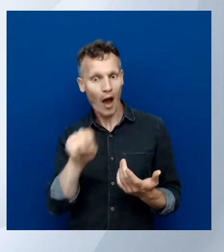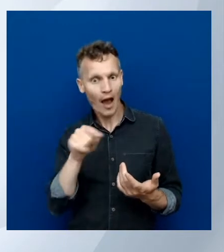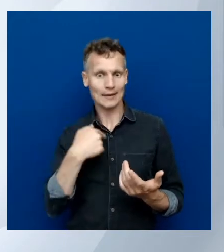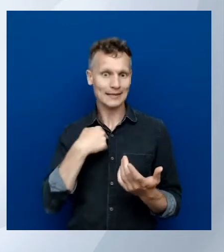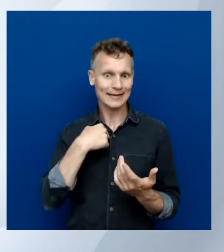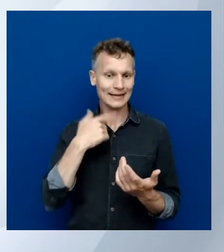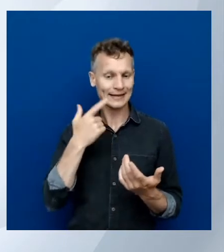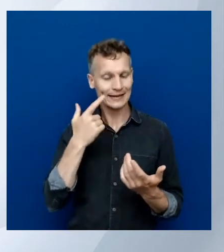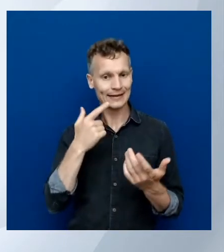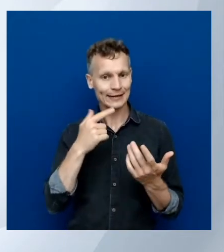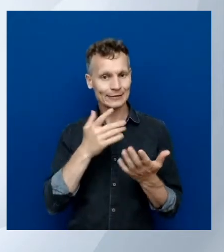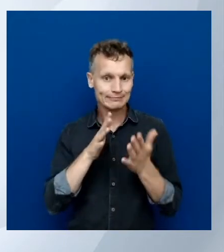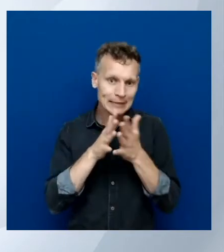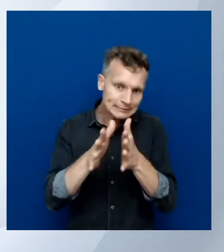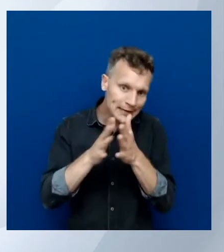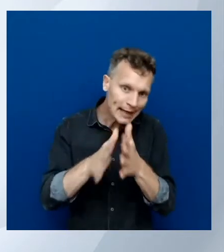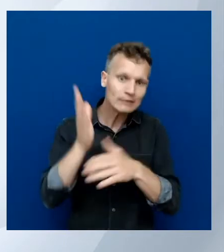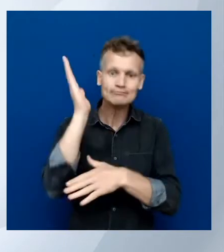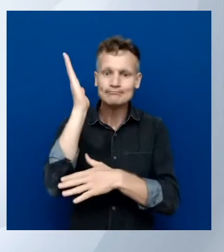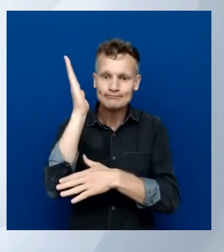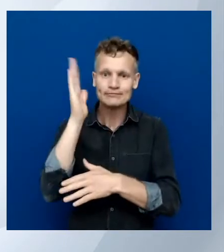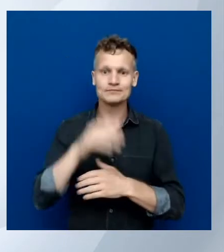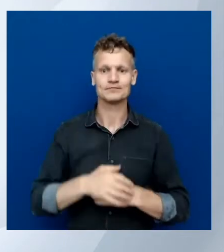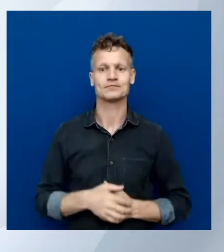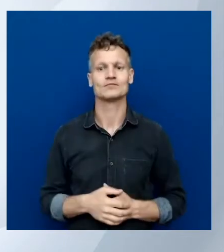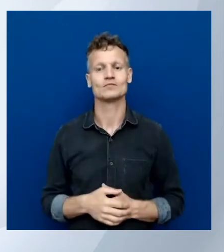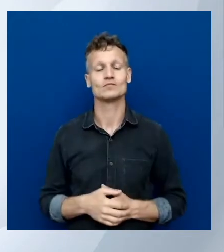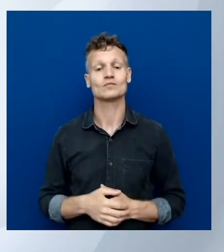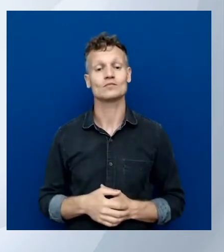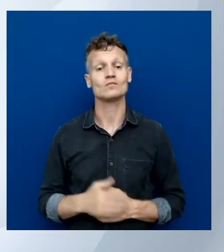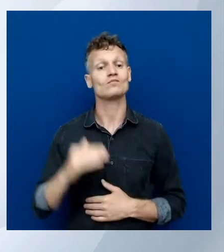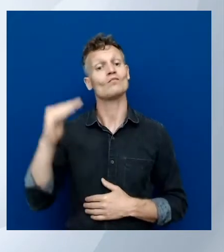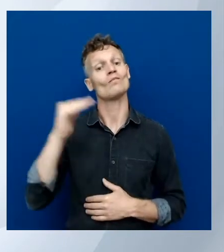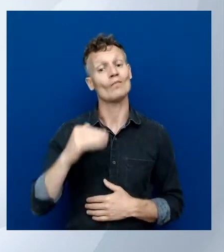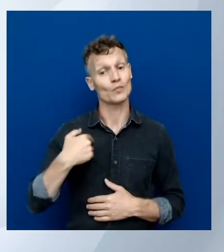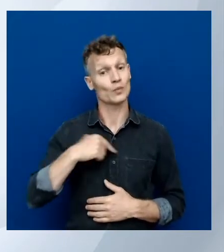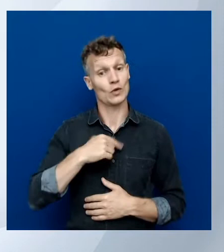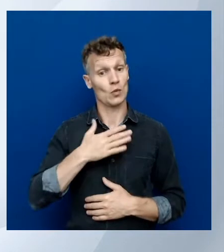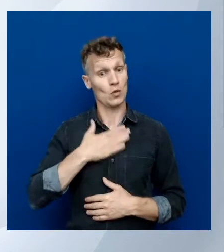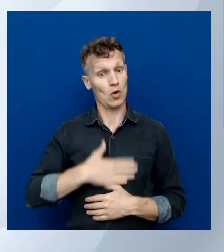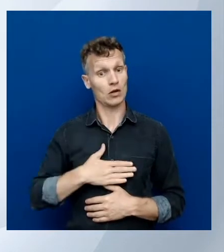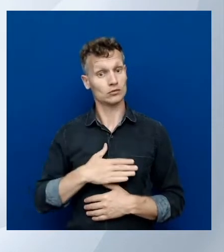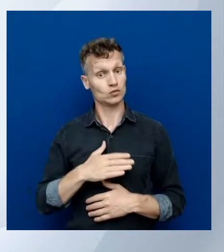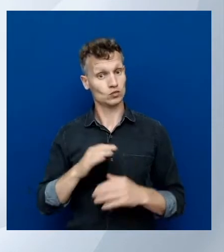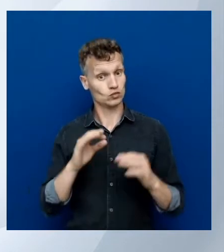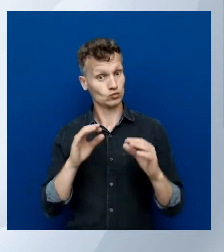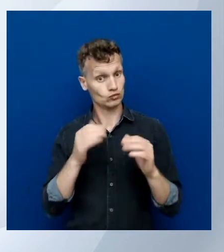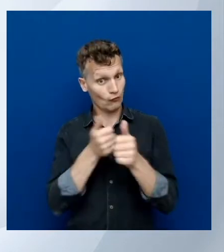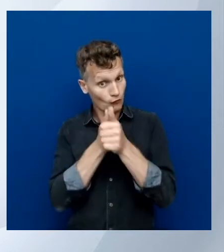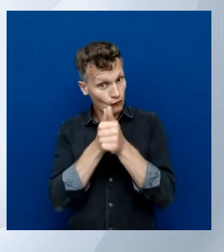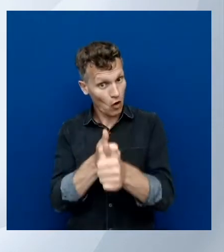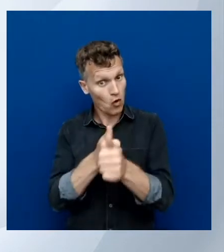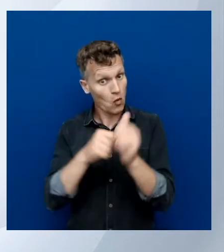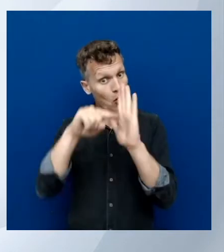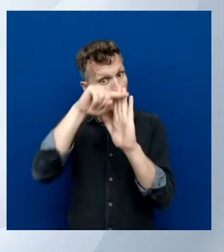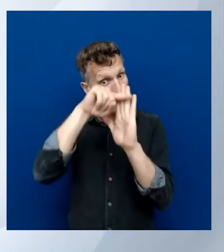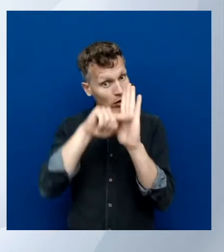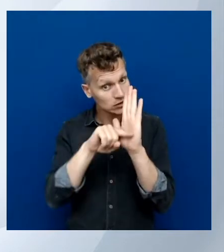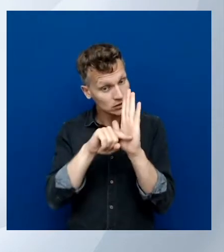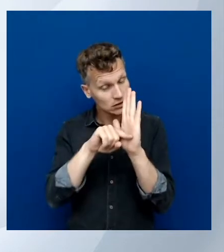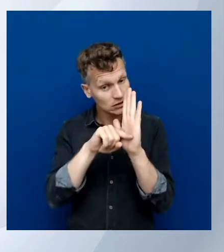All right, so we want to make sure that we follow a policy. In order to do